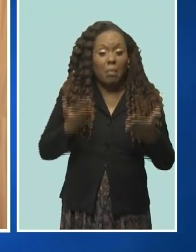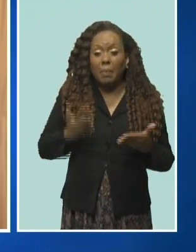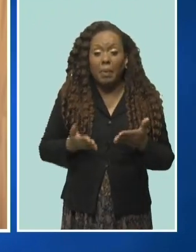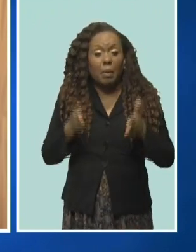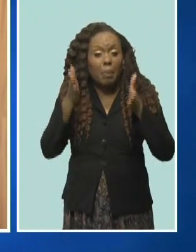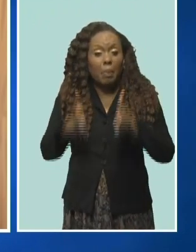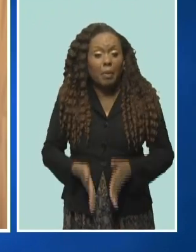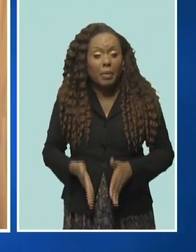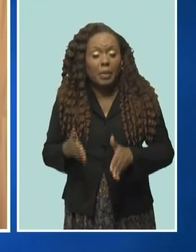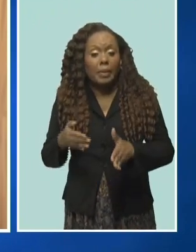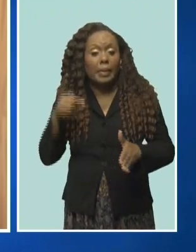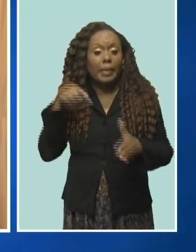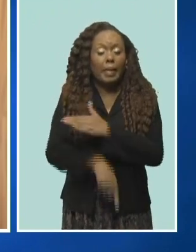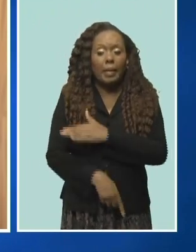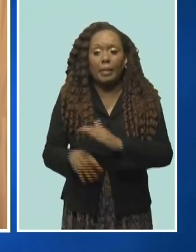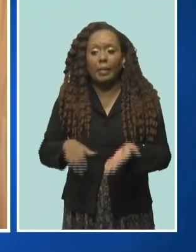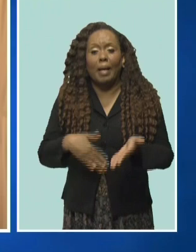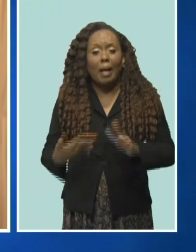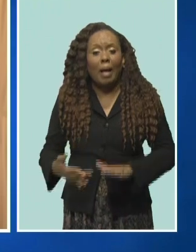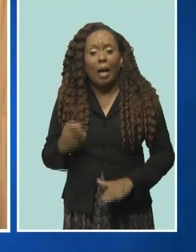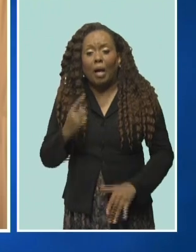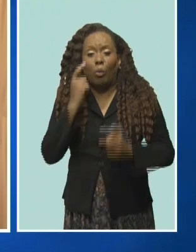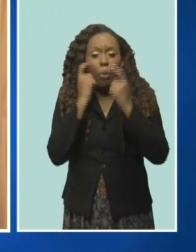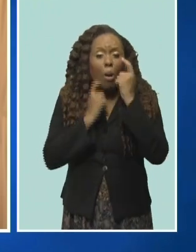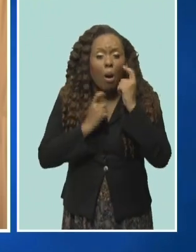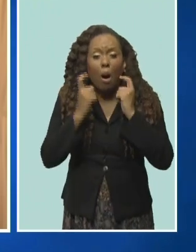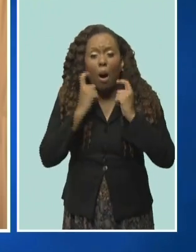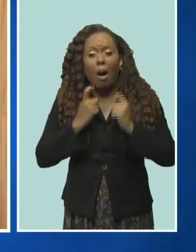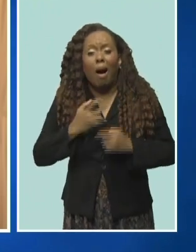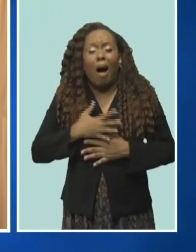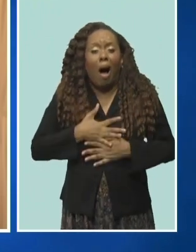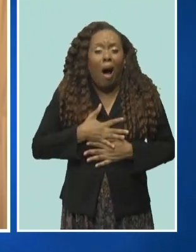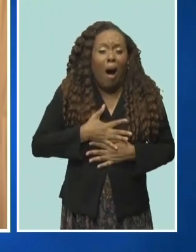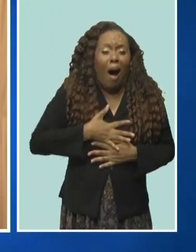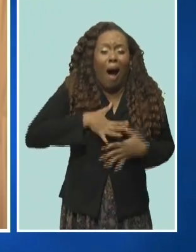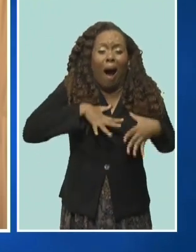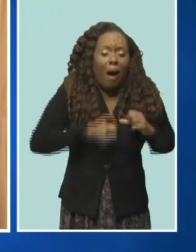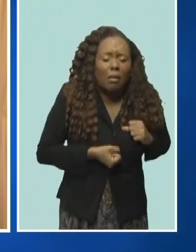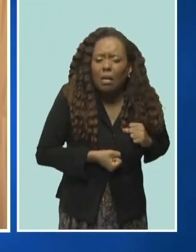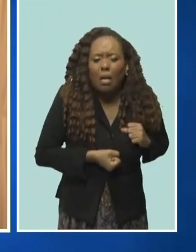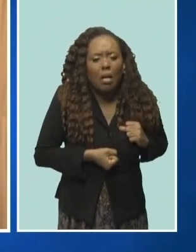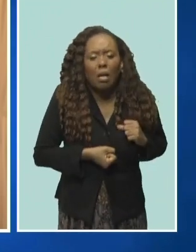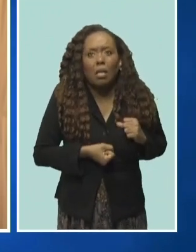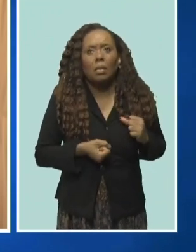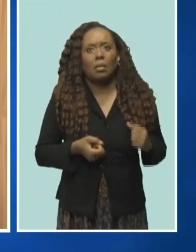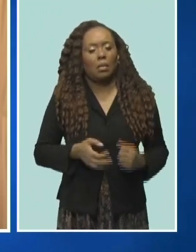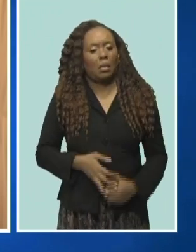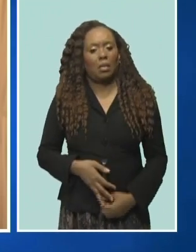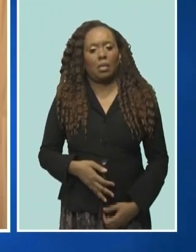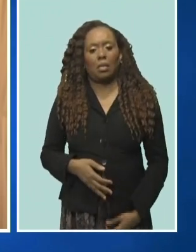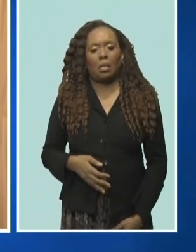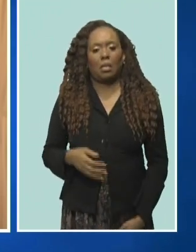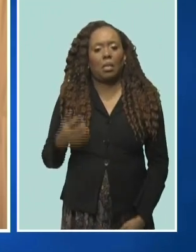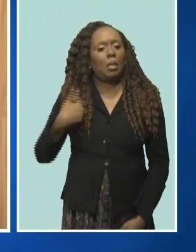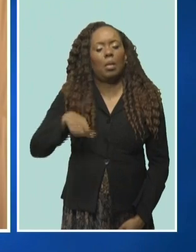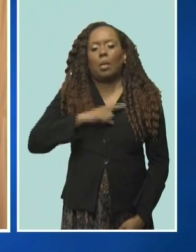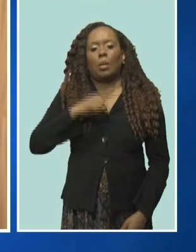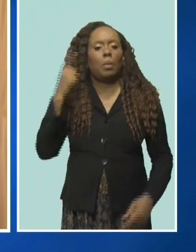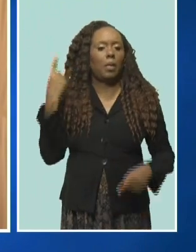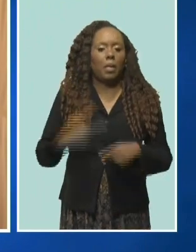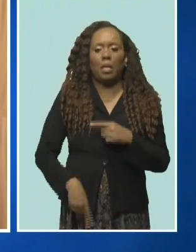We cannot and must not take, therefore, justice also into our own hands. That is not our role. Don't let's get tied up with